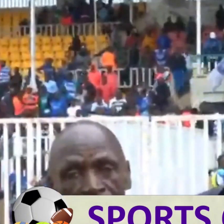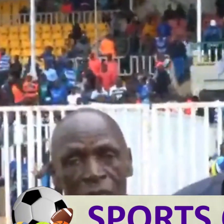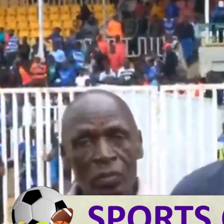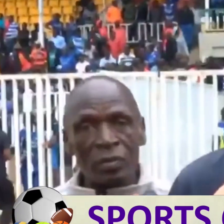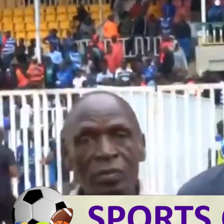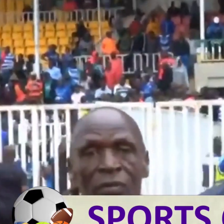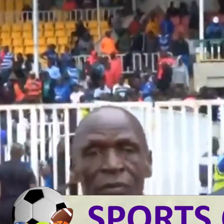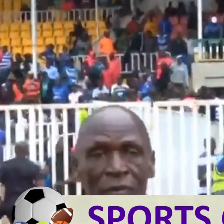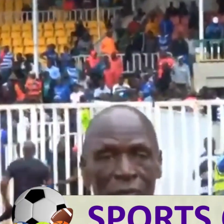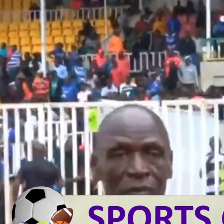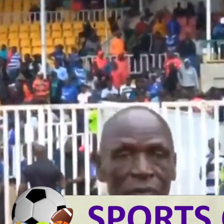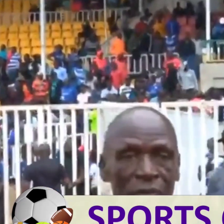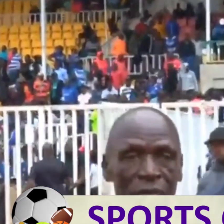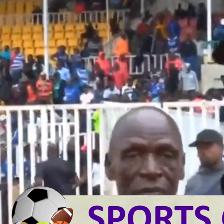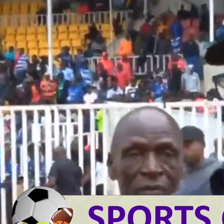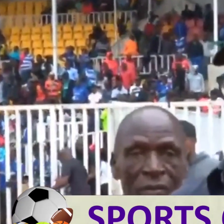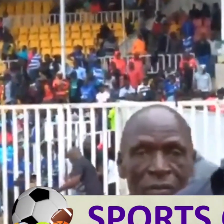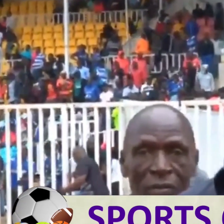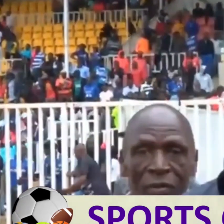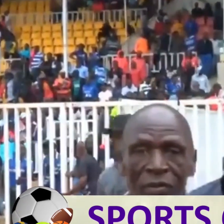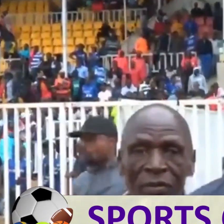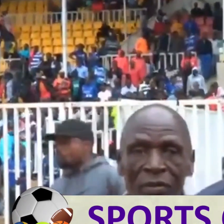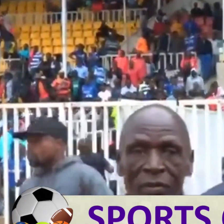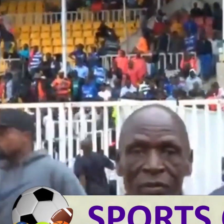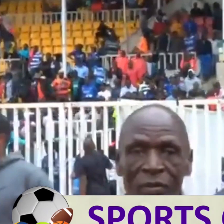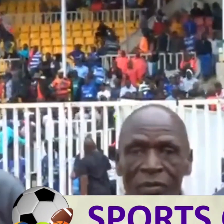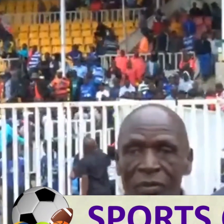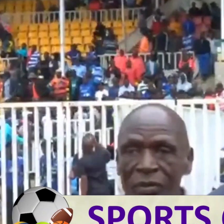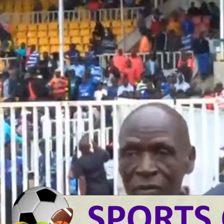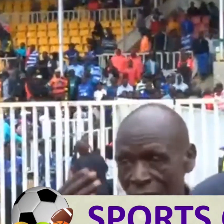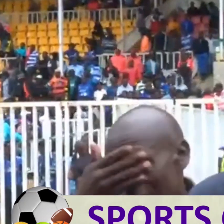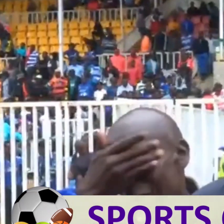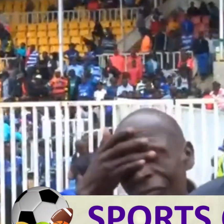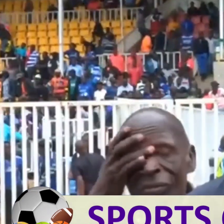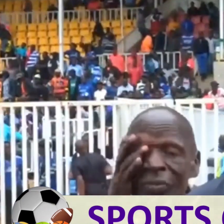Is doing good job since